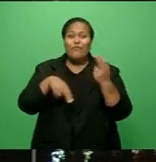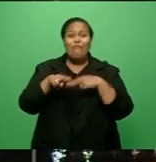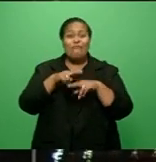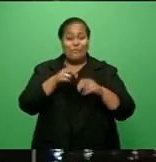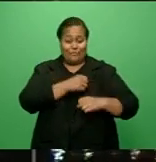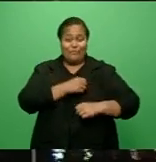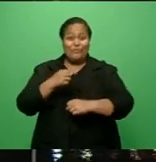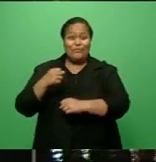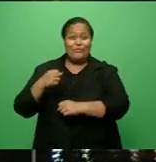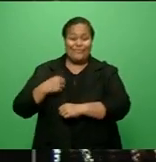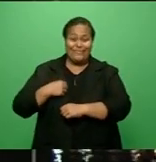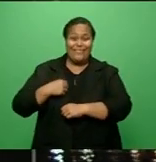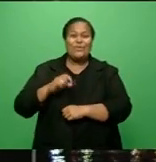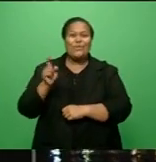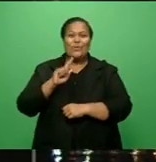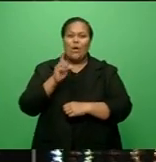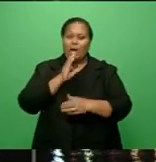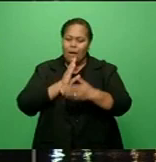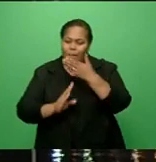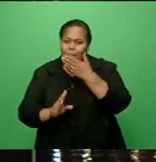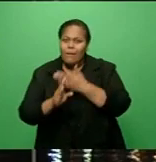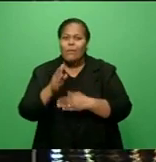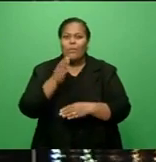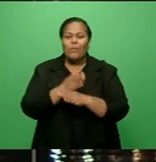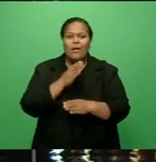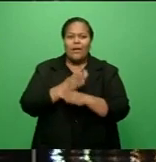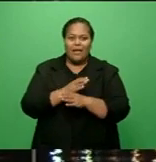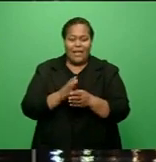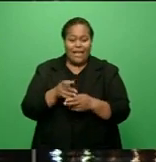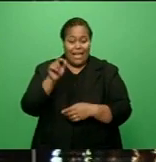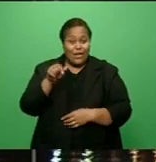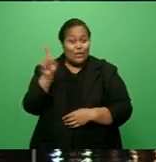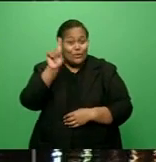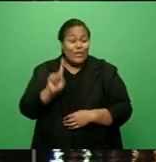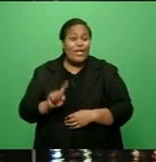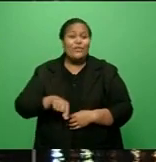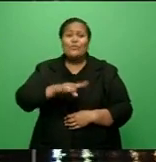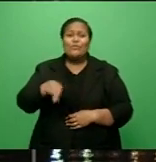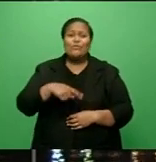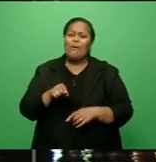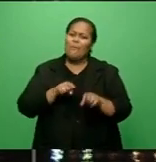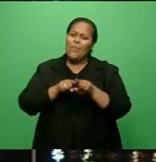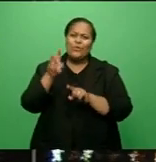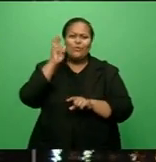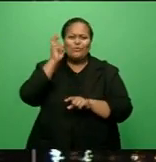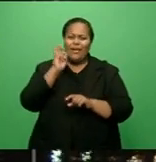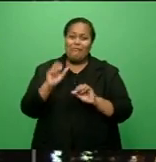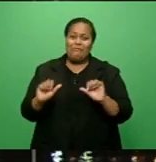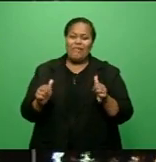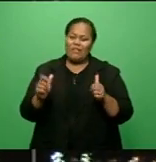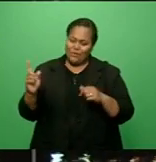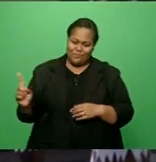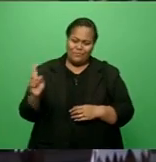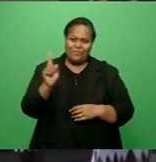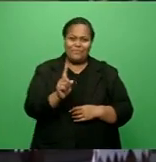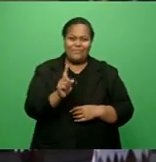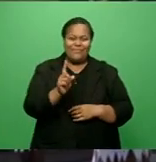30th anniversary of the RFMF Officers Training Centre in Suva, where many soldiers trained. Kelly Vadala